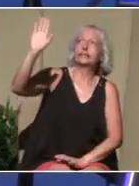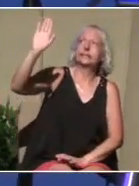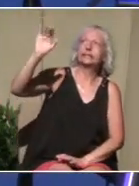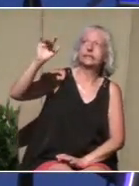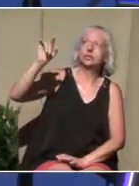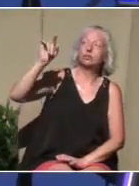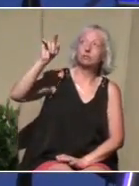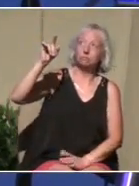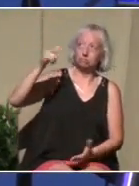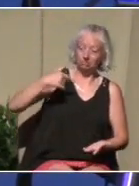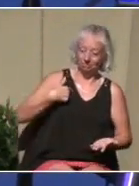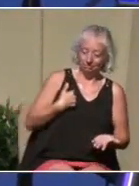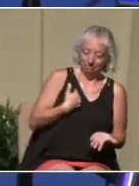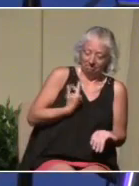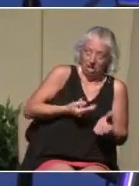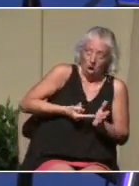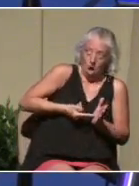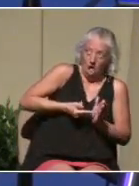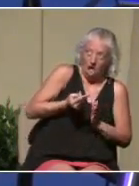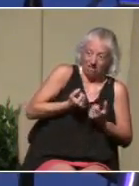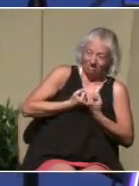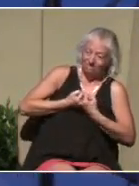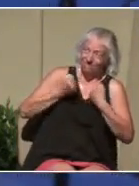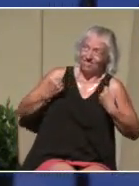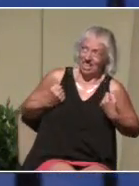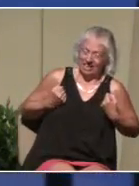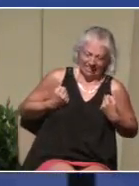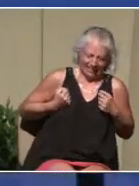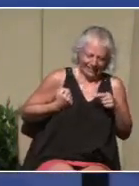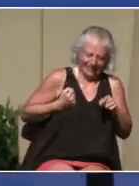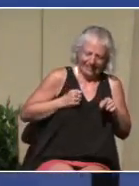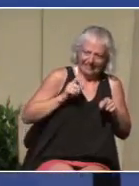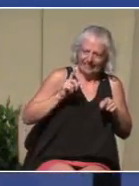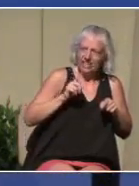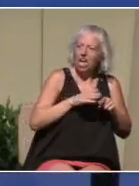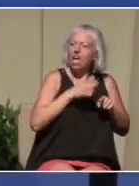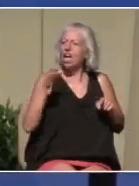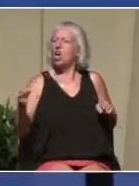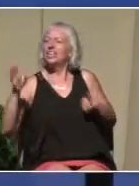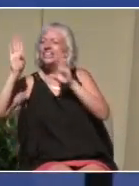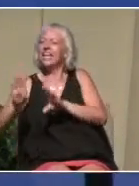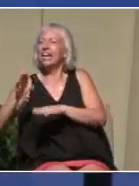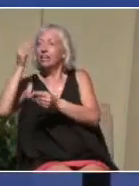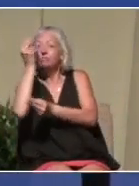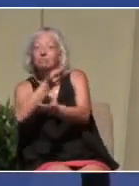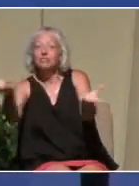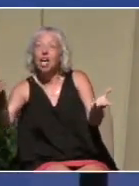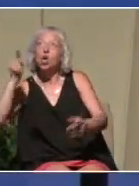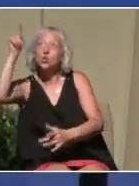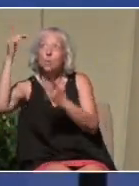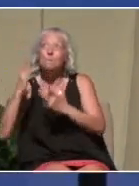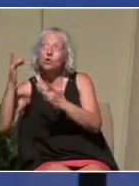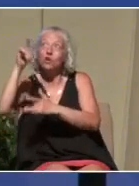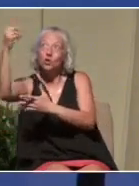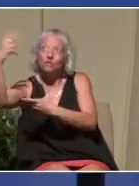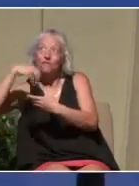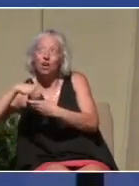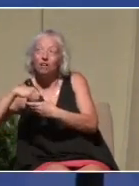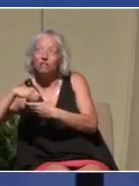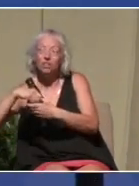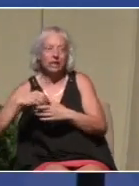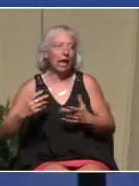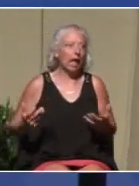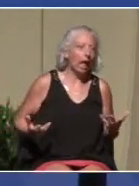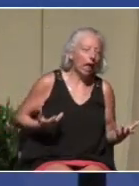very genuine feelings I have to the place where on Sunday I'm going to be telling everyone just how merciful and involved you are? See, this is what I